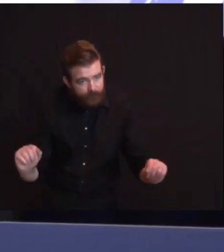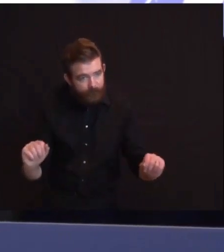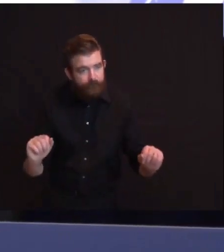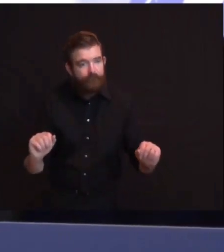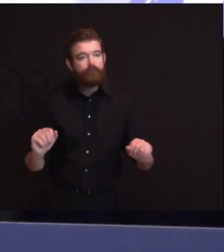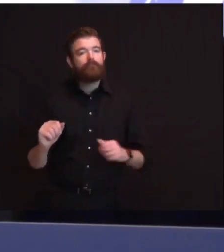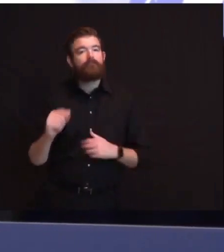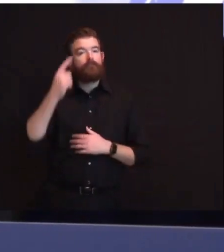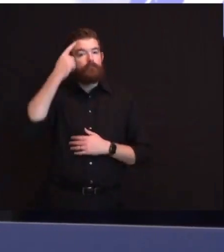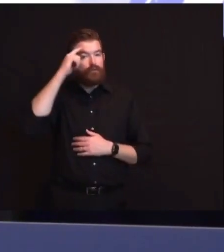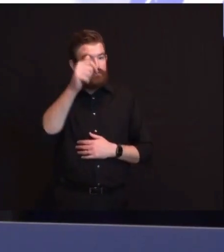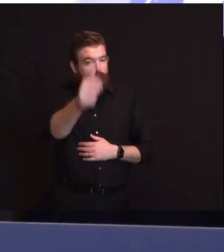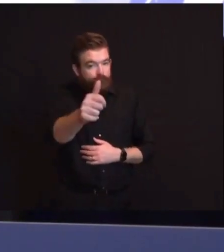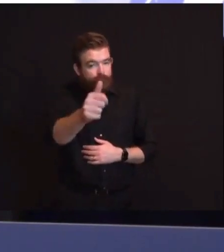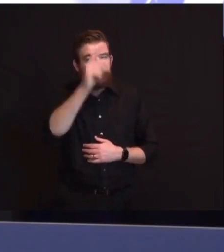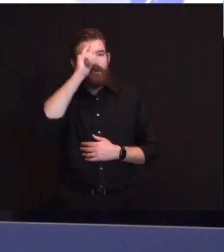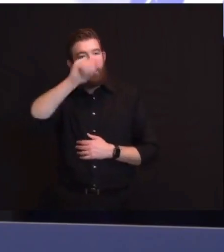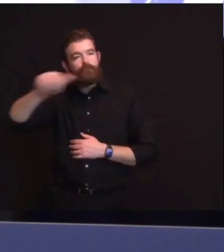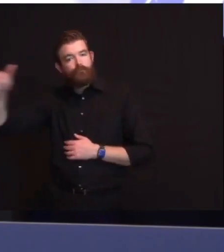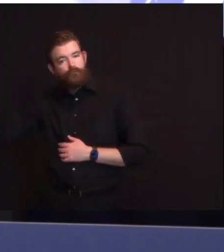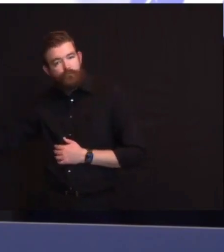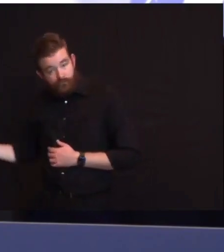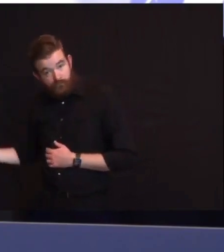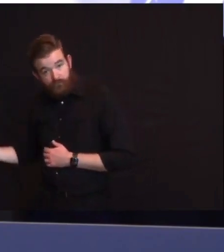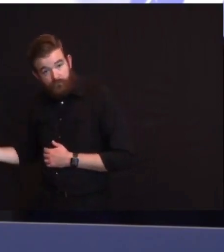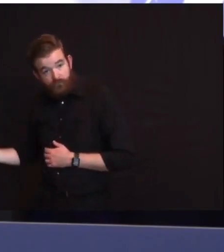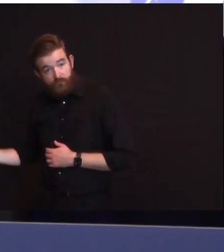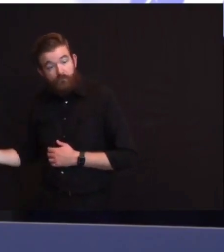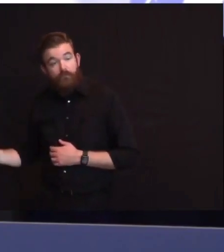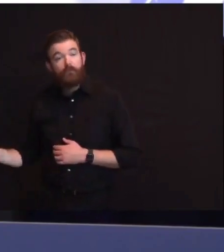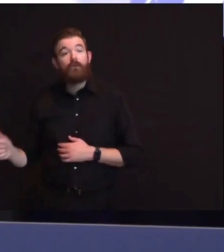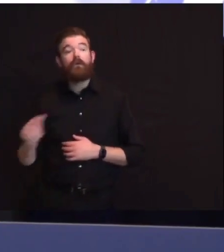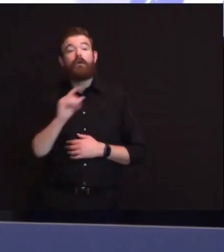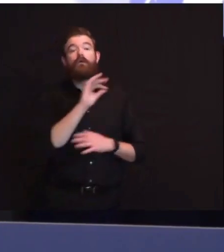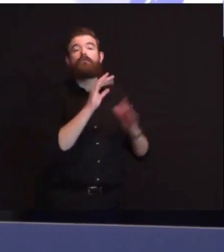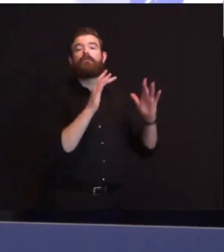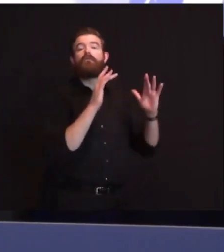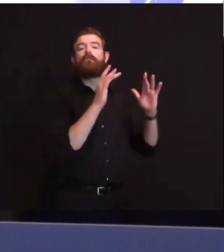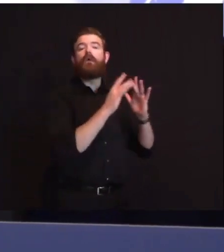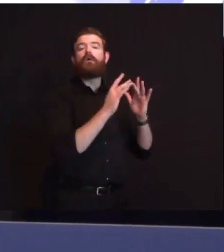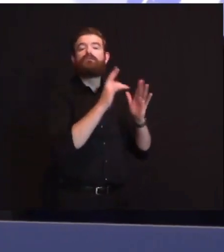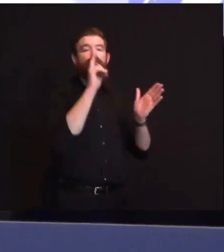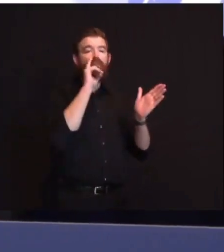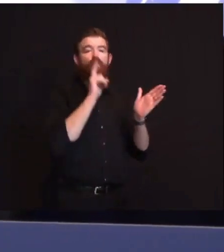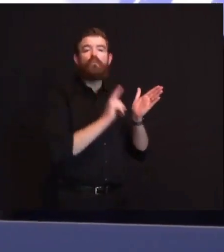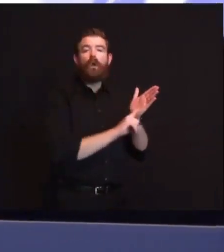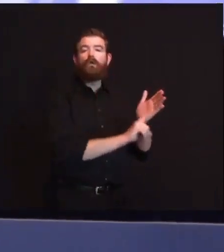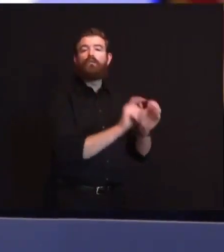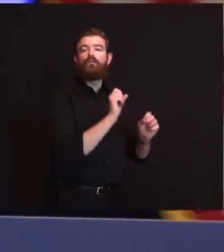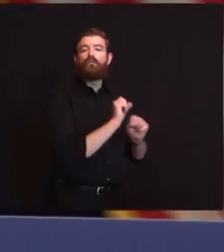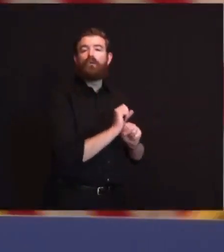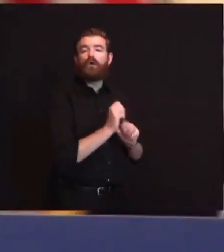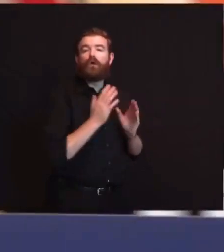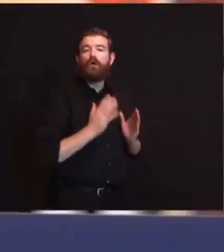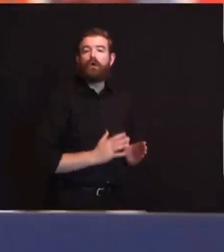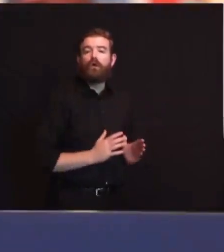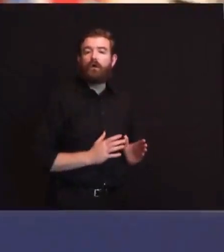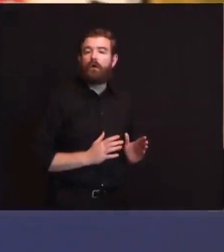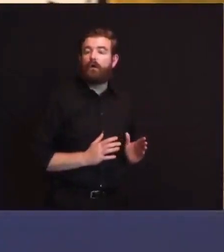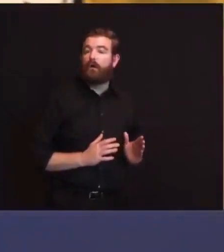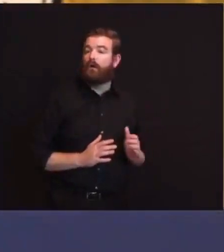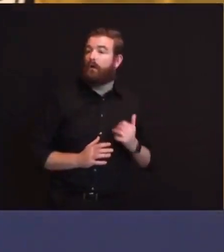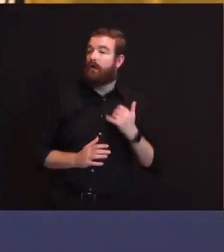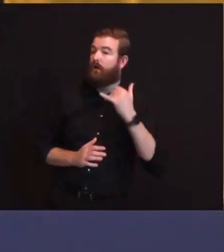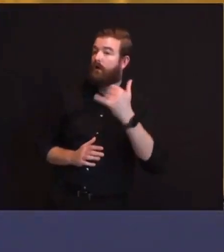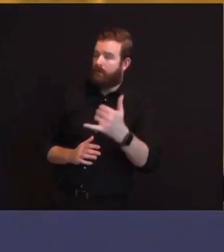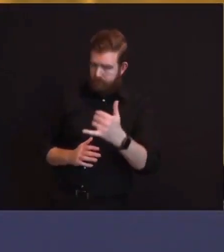take the call and download the app, COVID Alert NJ. Thank you. Judy, thank you for that, and thank you for going